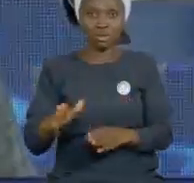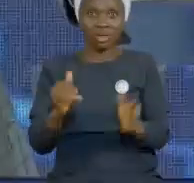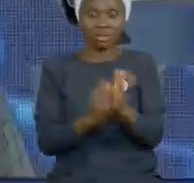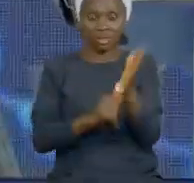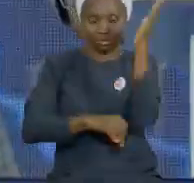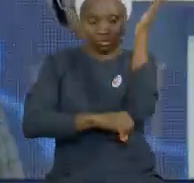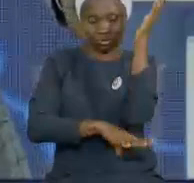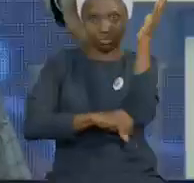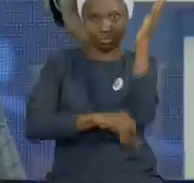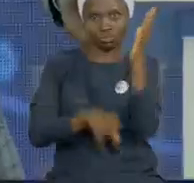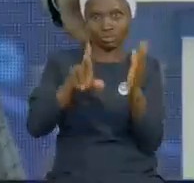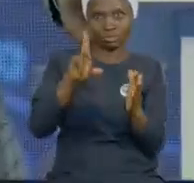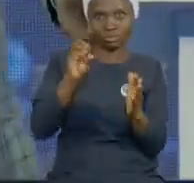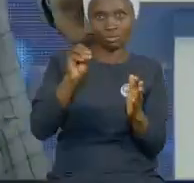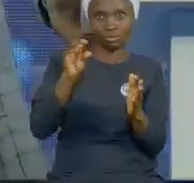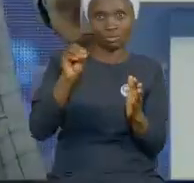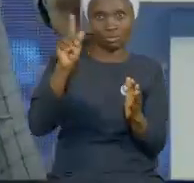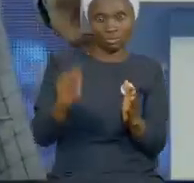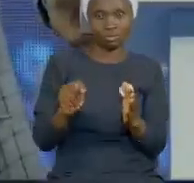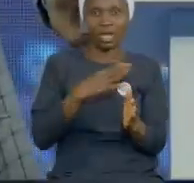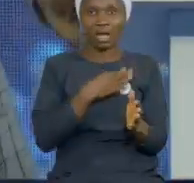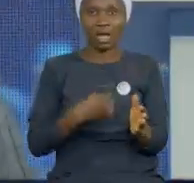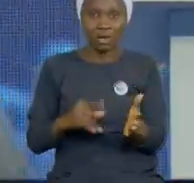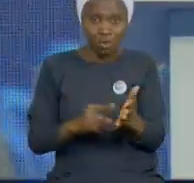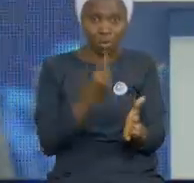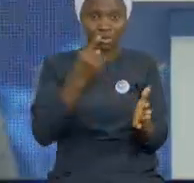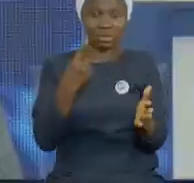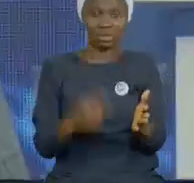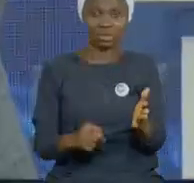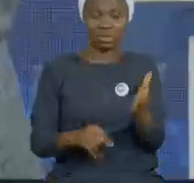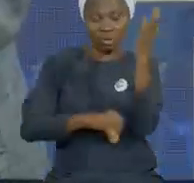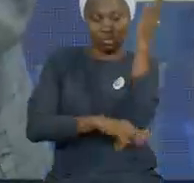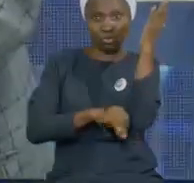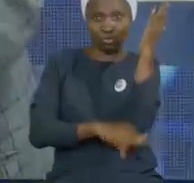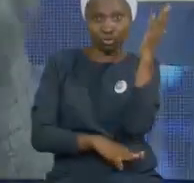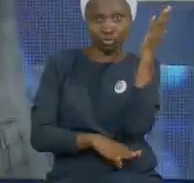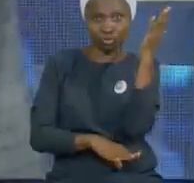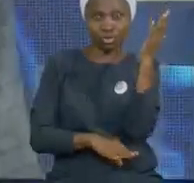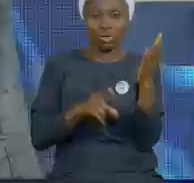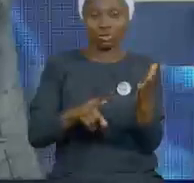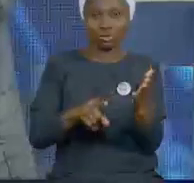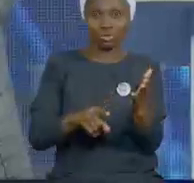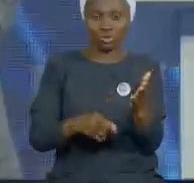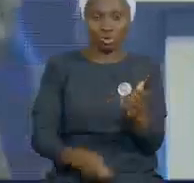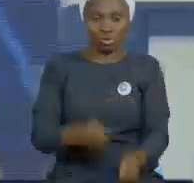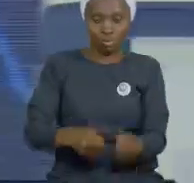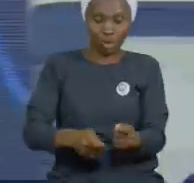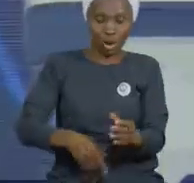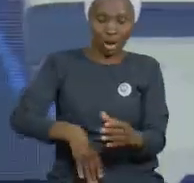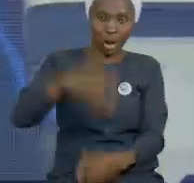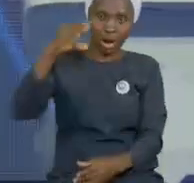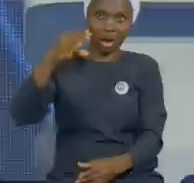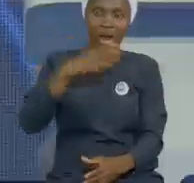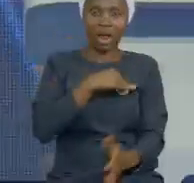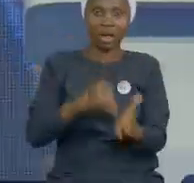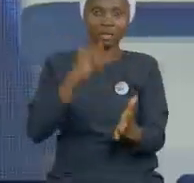root. And once the root, you dig around it, you pull it up, it's out of